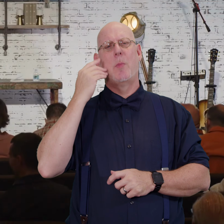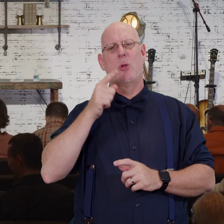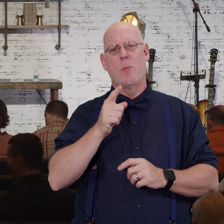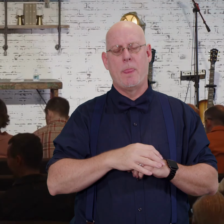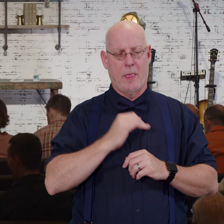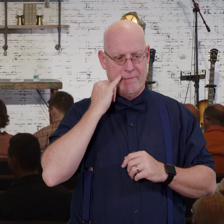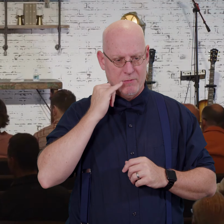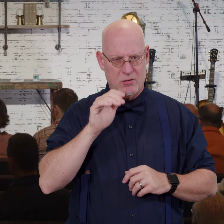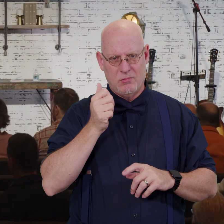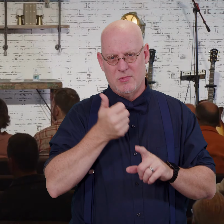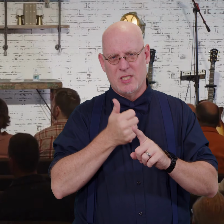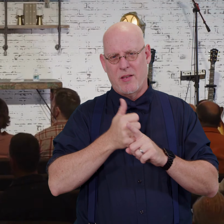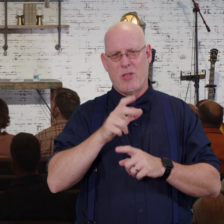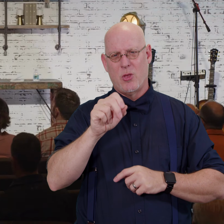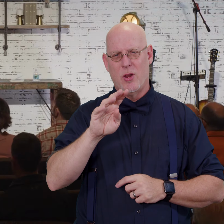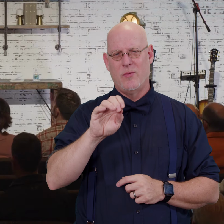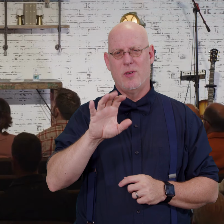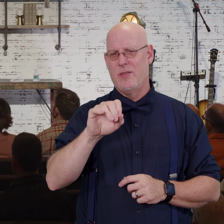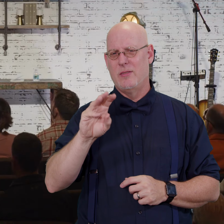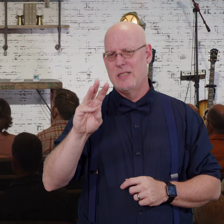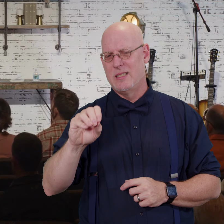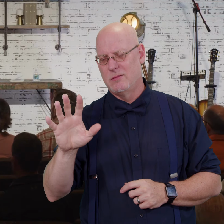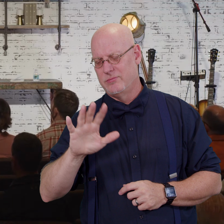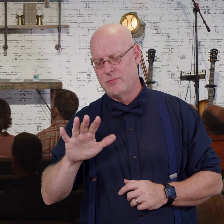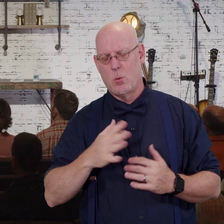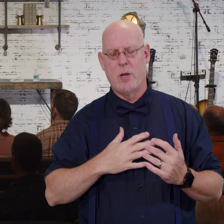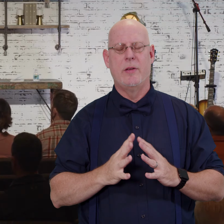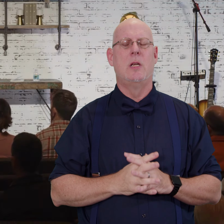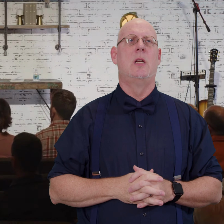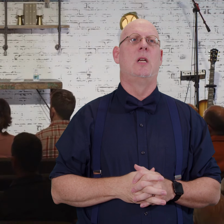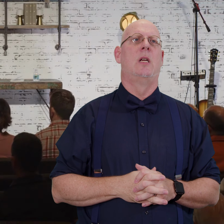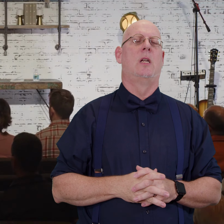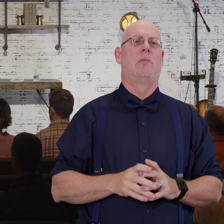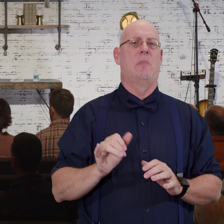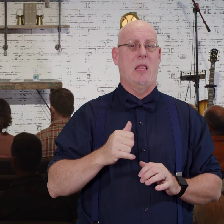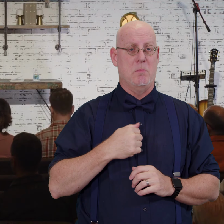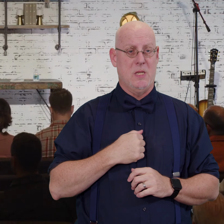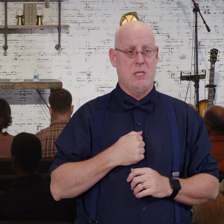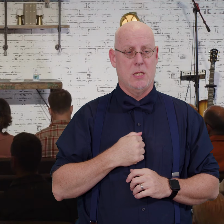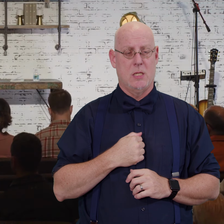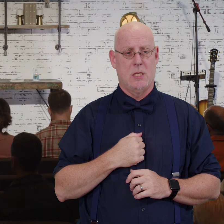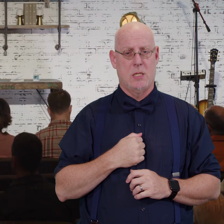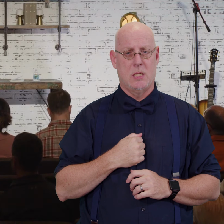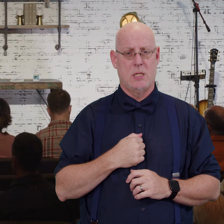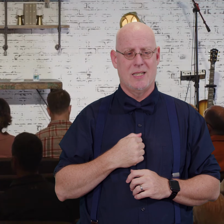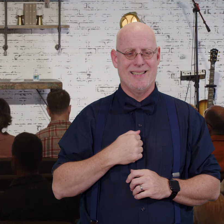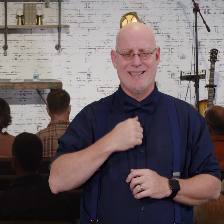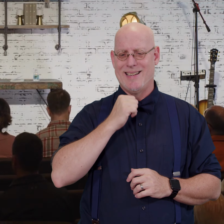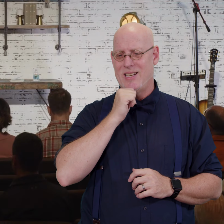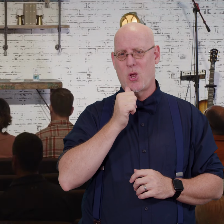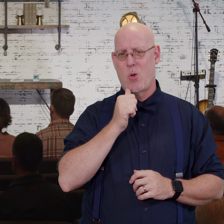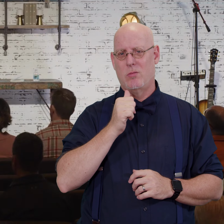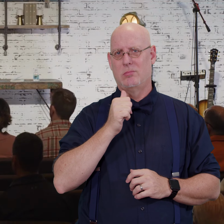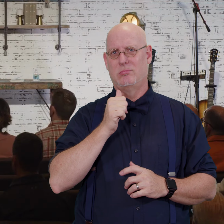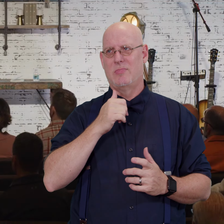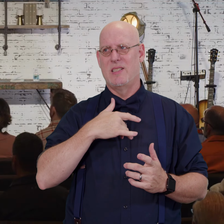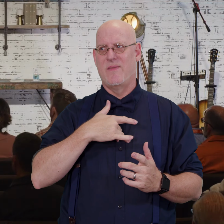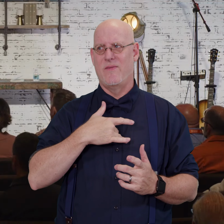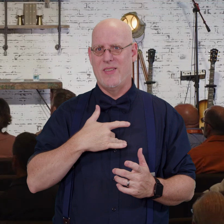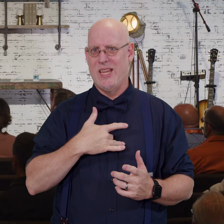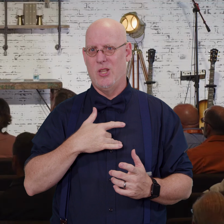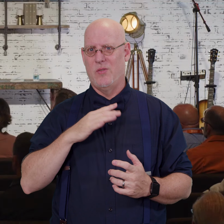about you, if you're in your 30s, 40s, 50s, 60s, it doesn't matter. But if you're anything like me, I don't honestly feel